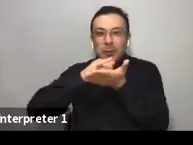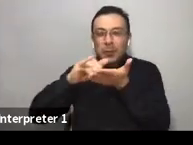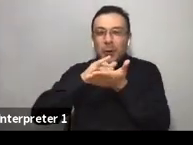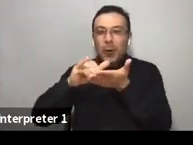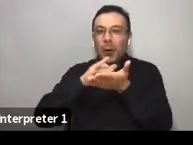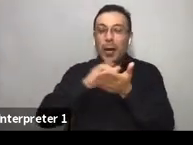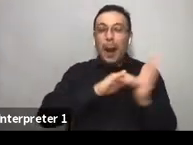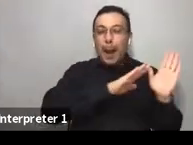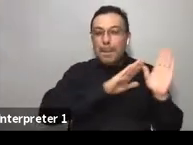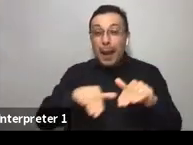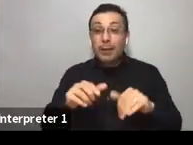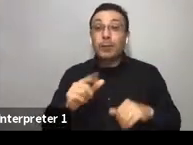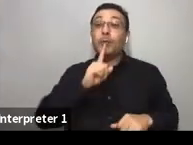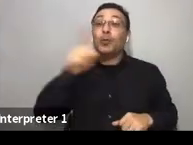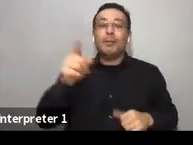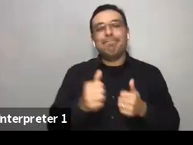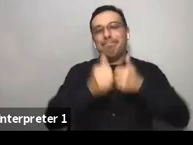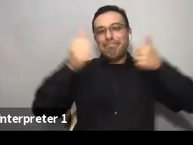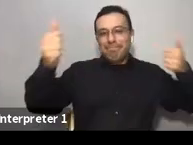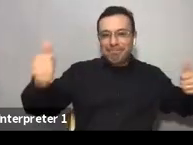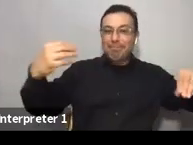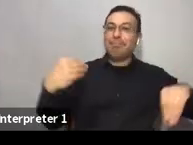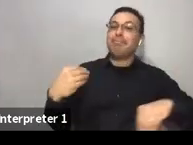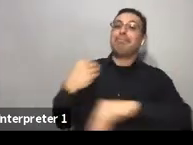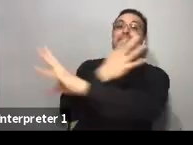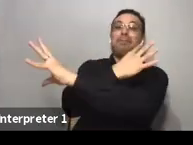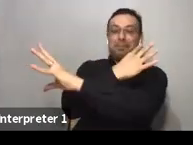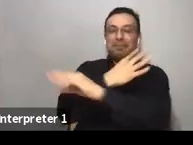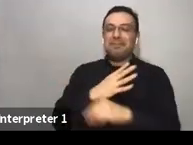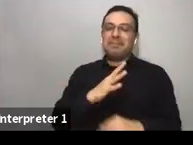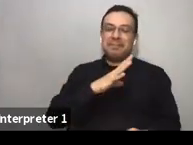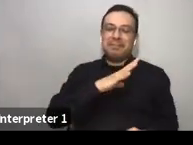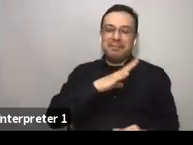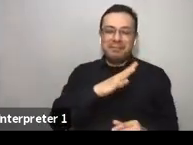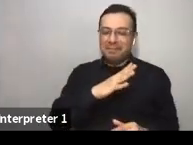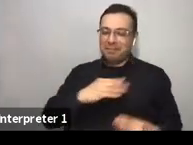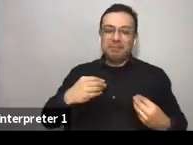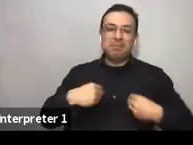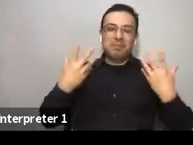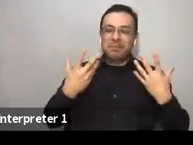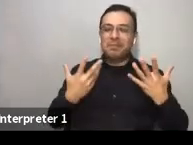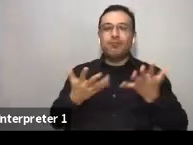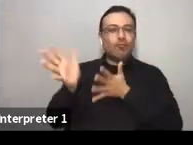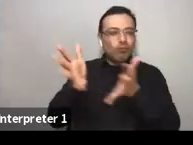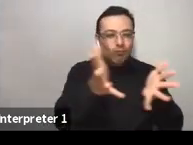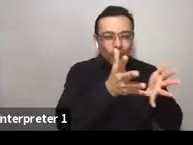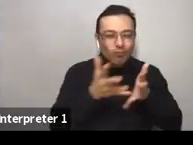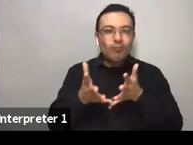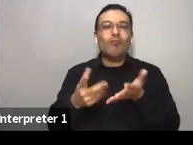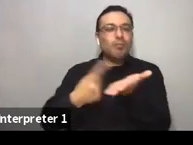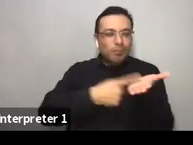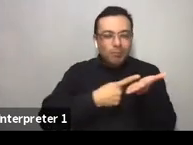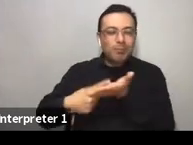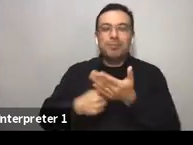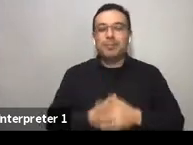virtually, and talk with you all. I know I want to acknowledge a lot of the